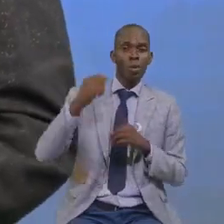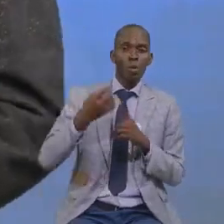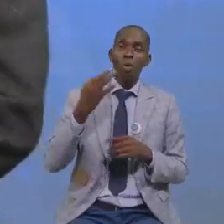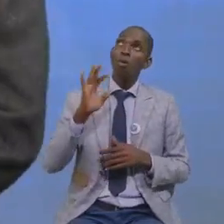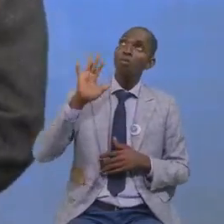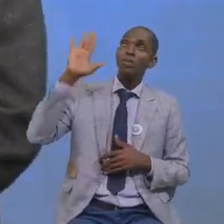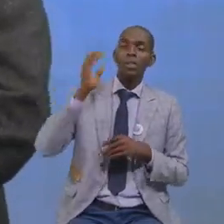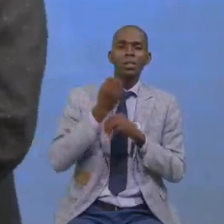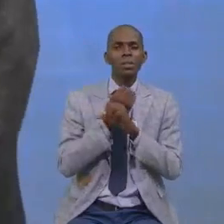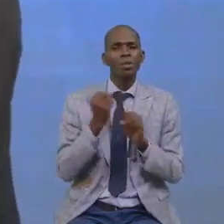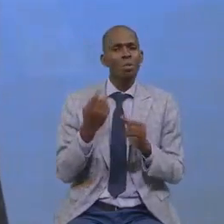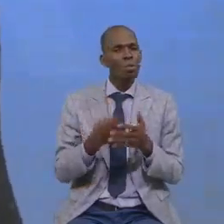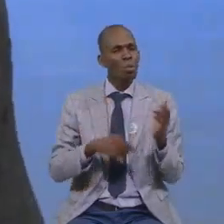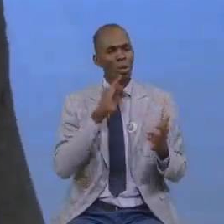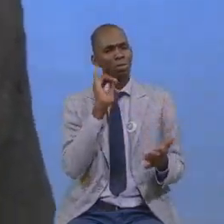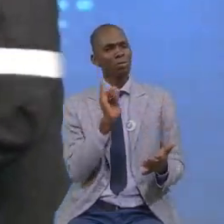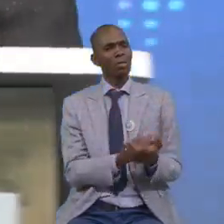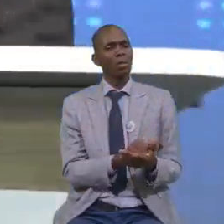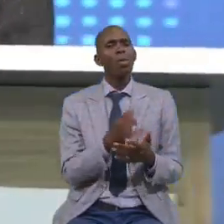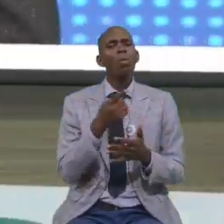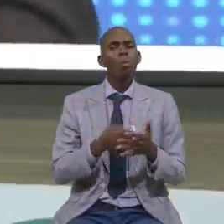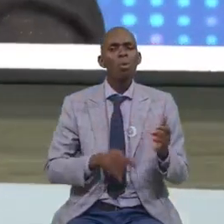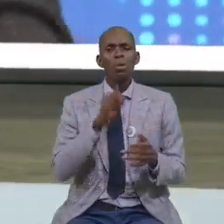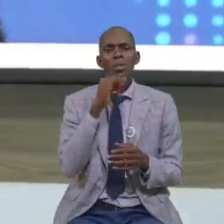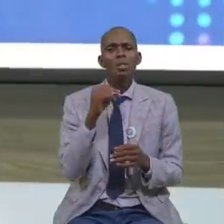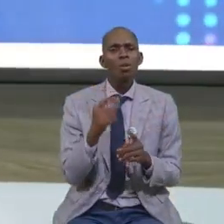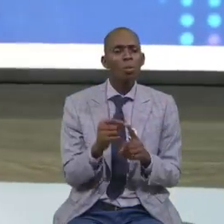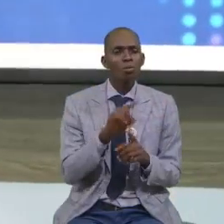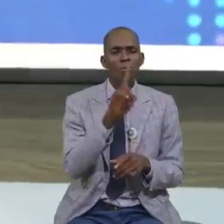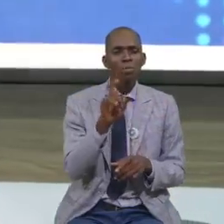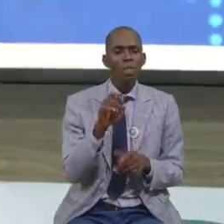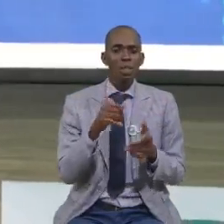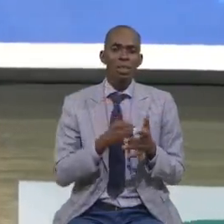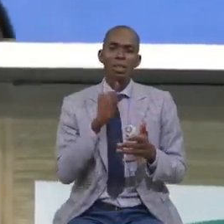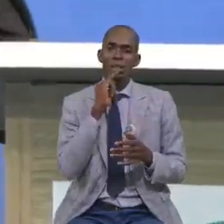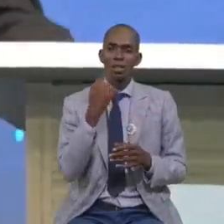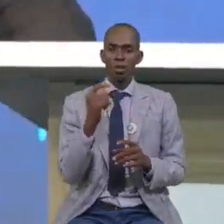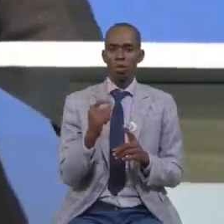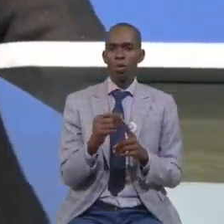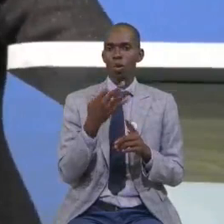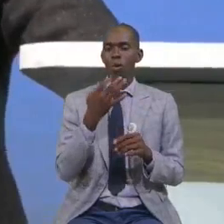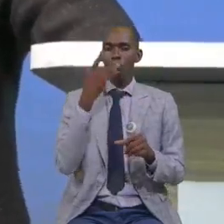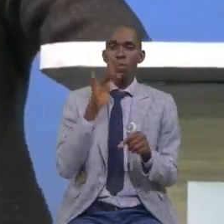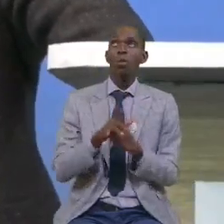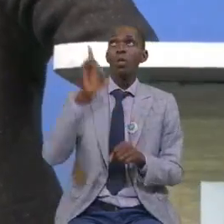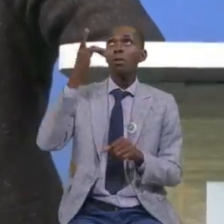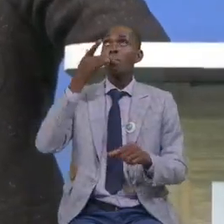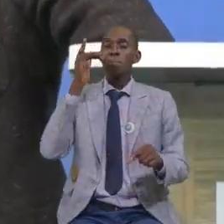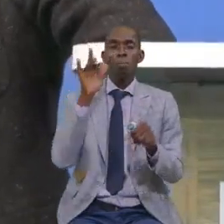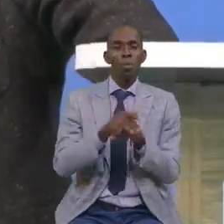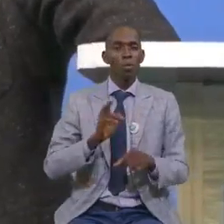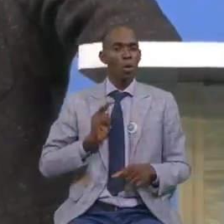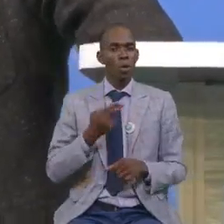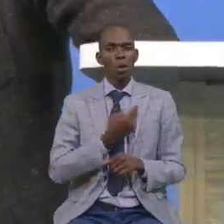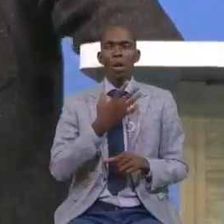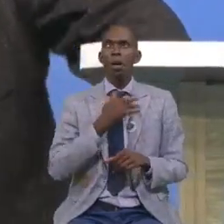salvation. What's that? What's the word? It's the word of promise. He promises us. And he looks at all